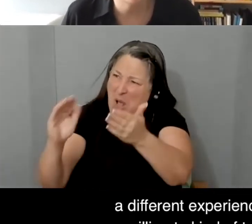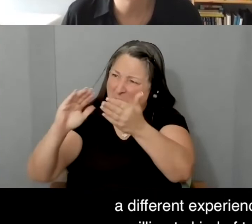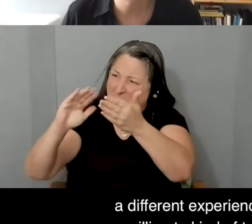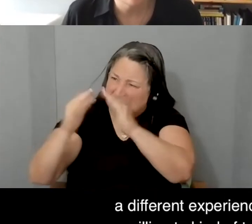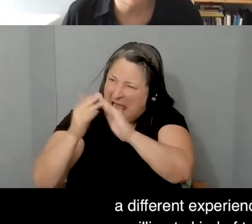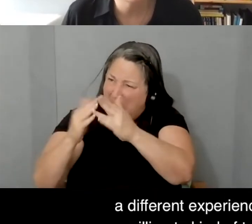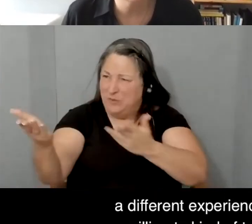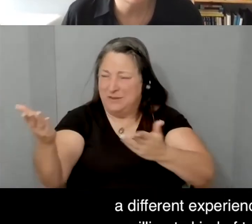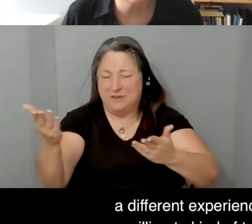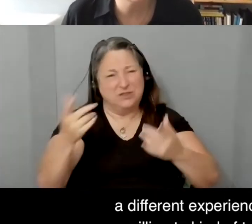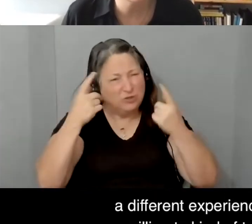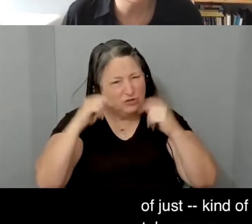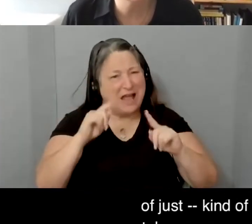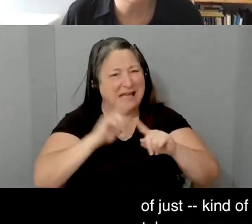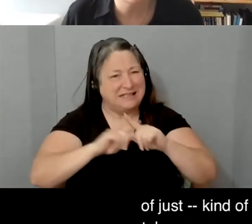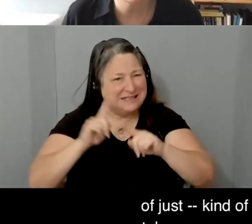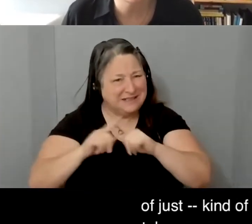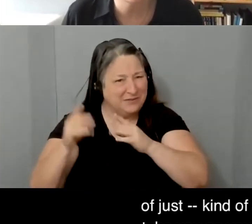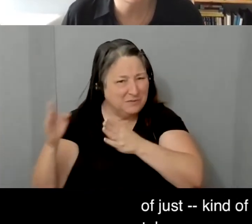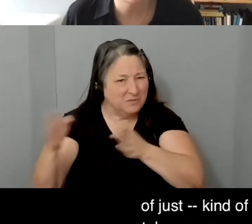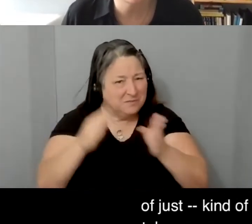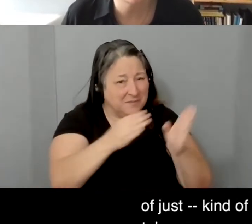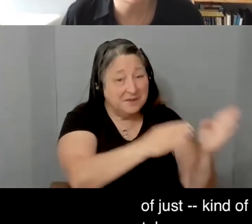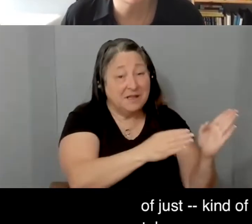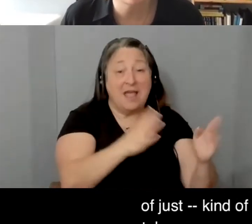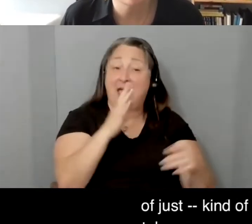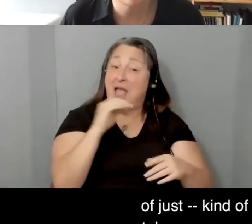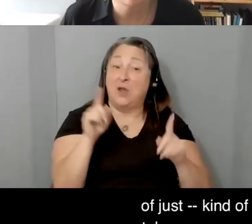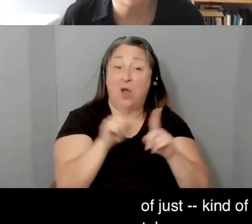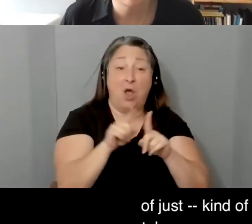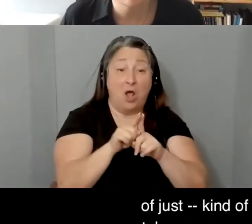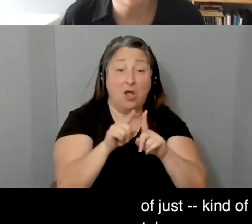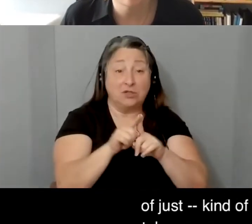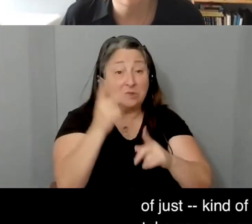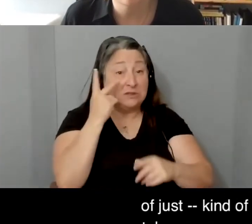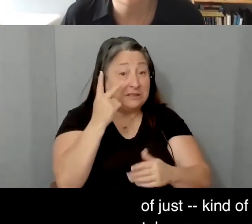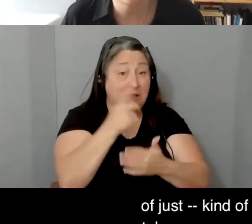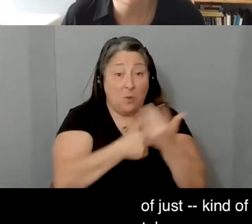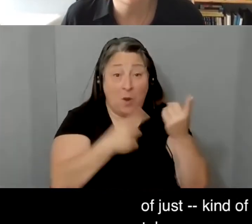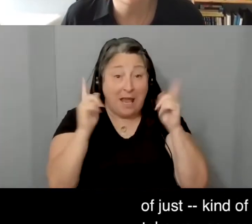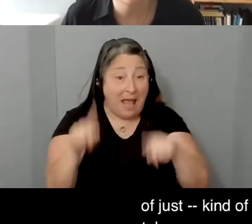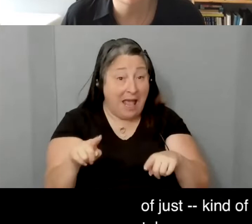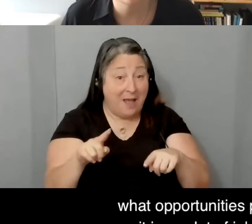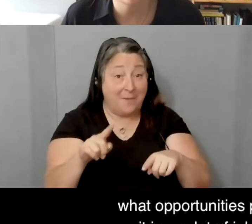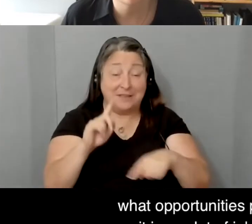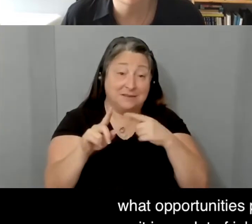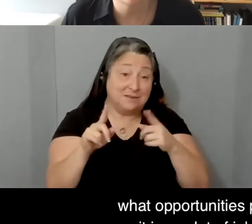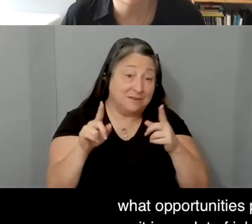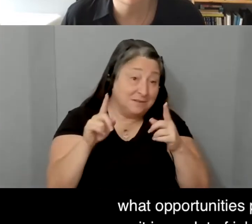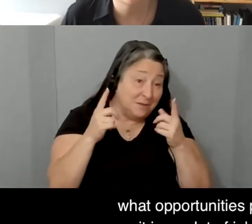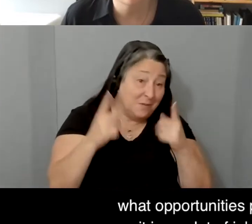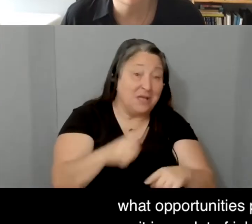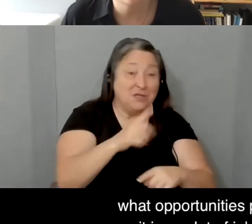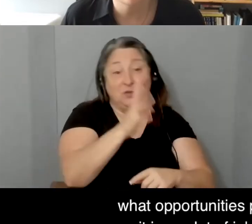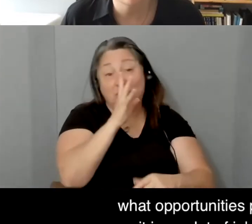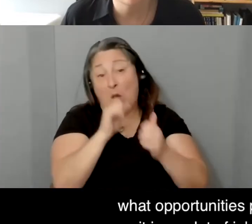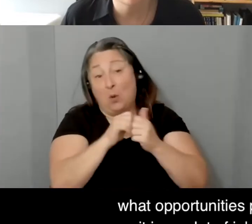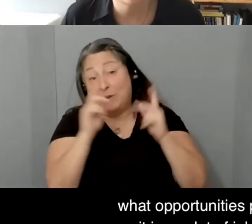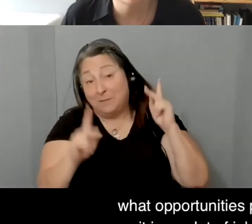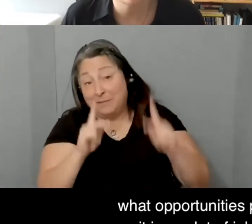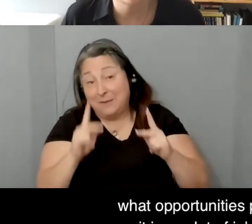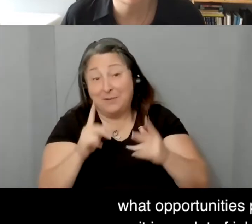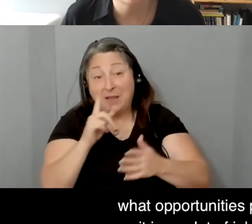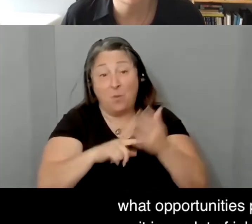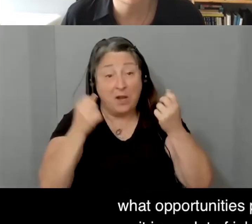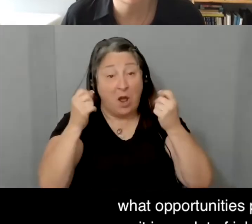try different avenues and kind of also just see where things take you as you start to talk to people and what opportunities present themselves. I